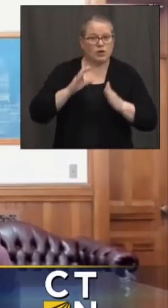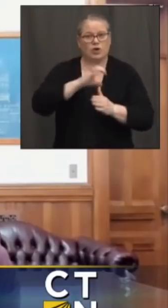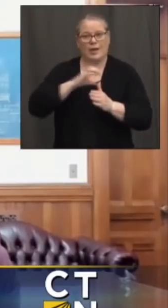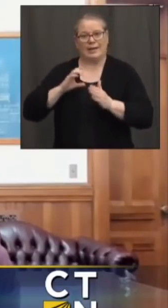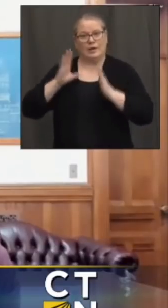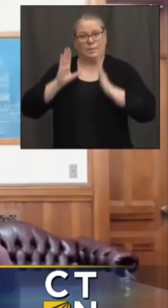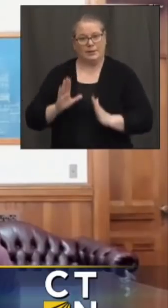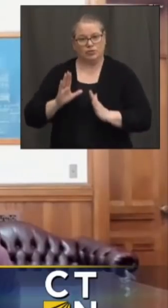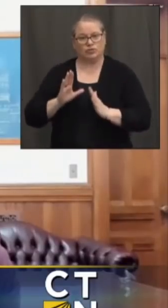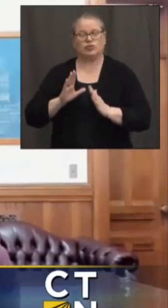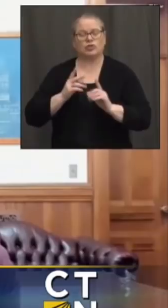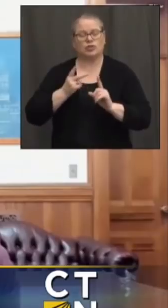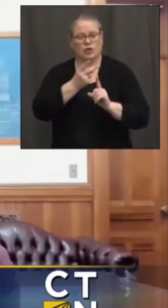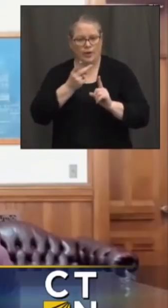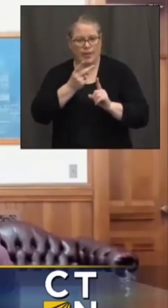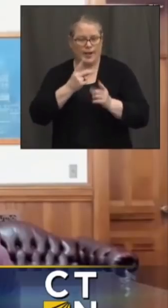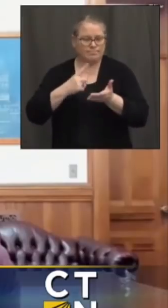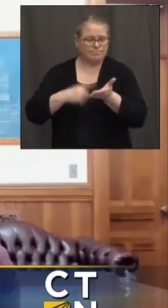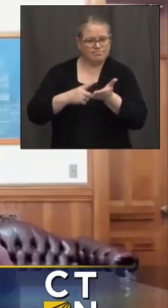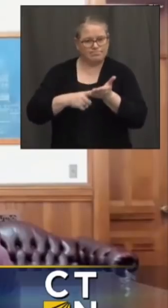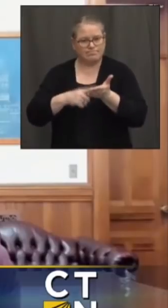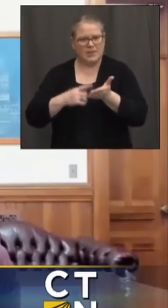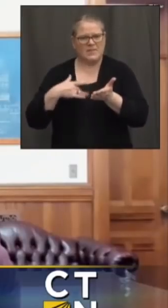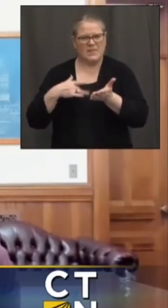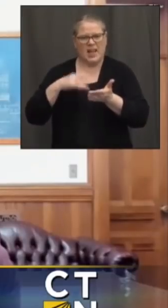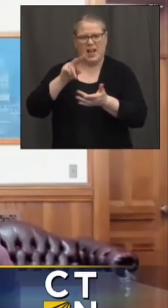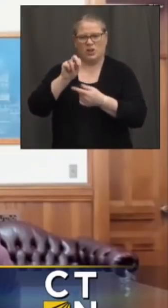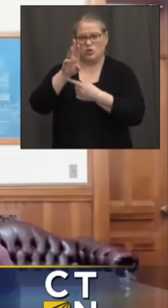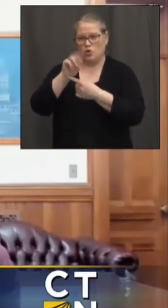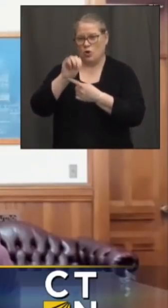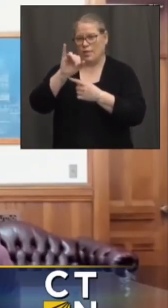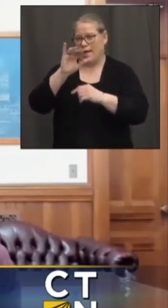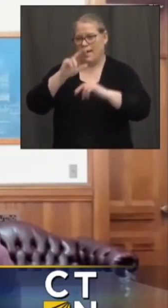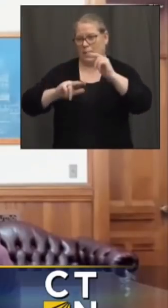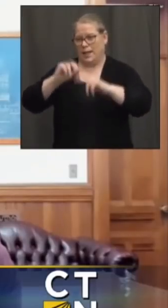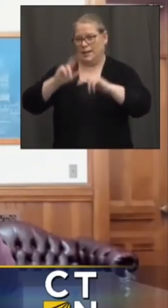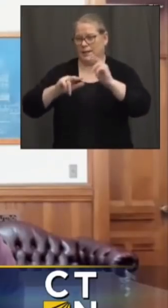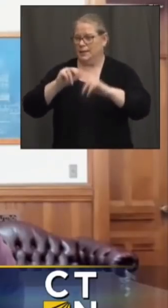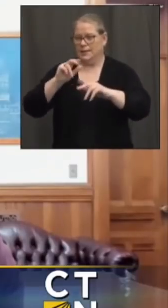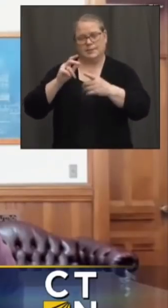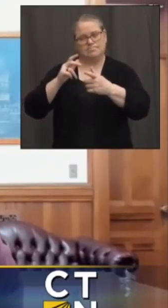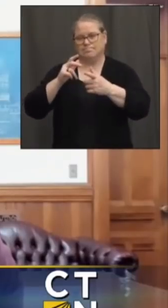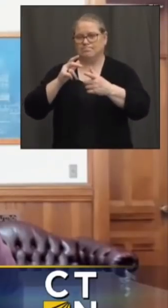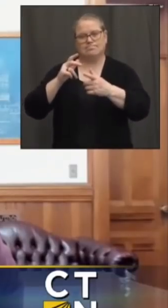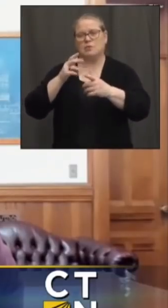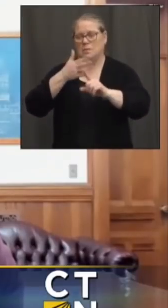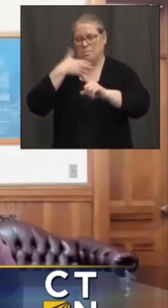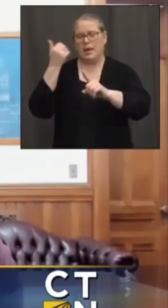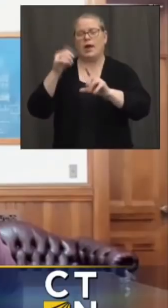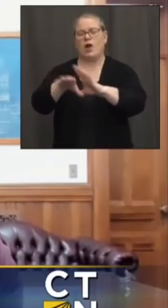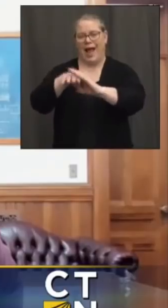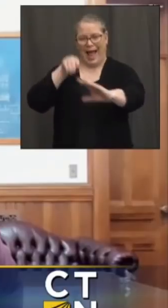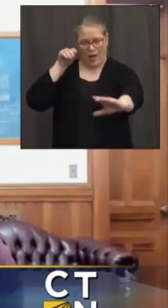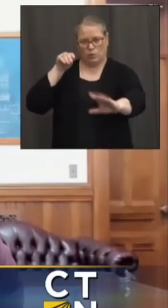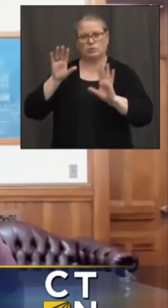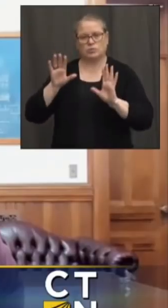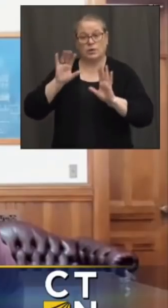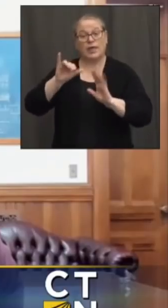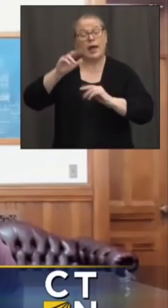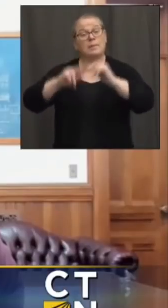be best to move in a different direction when it comes to Northern at this time. But in terms of utilizing the facility in a different